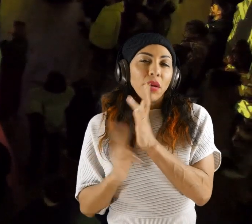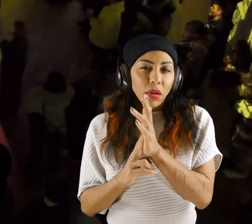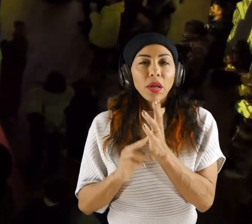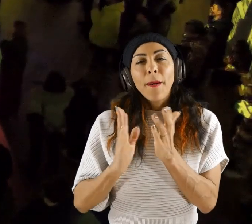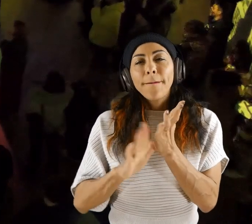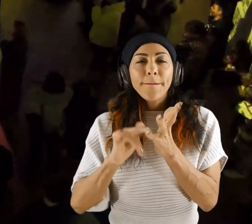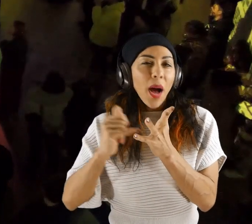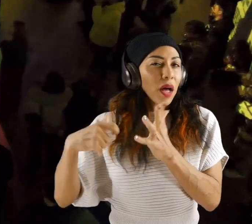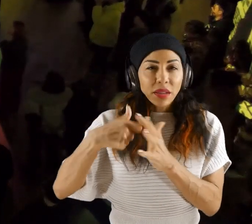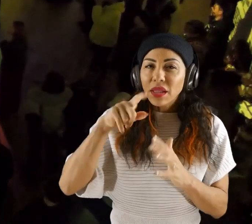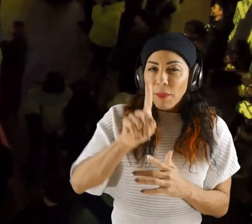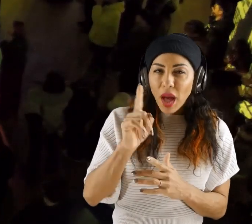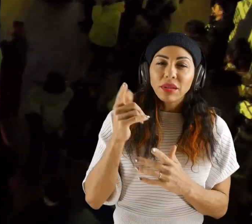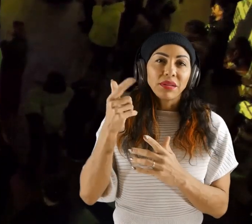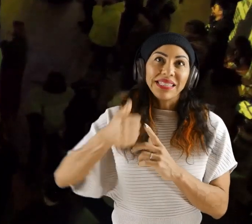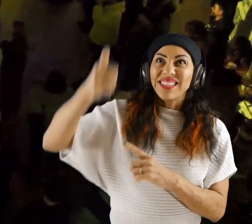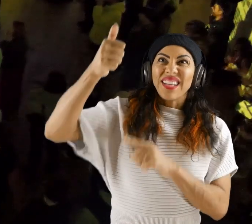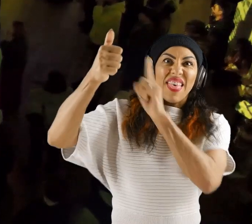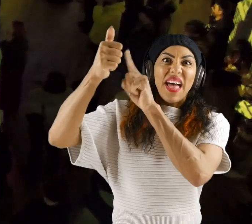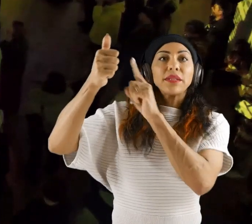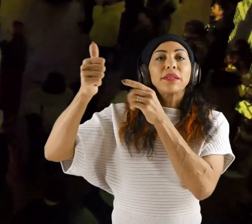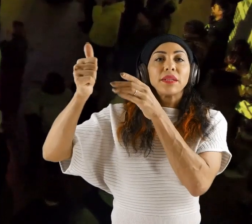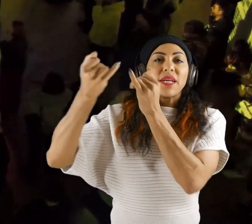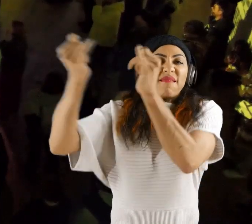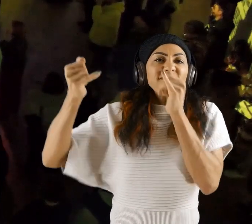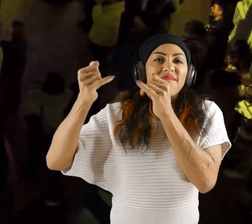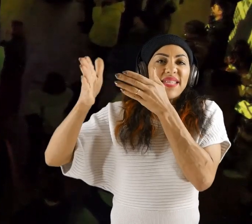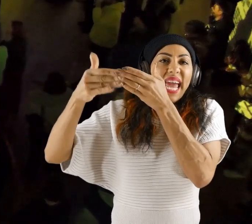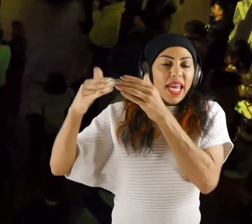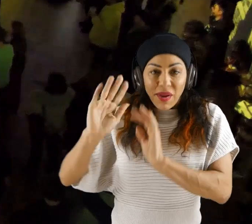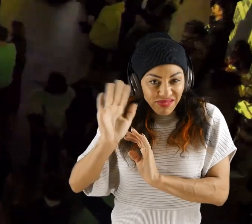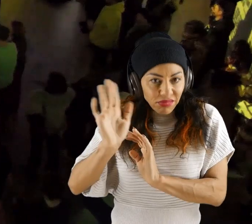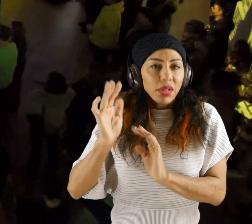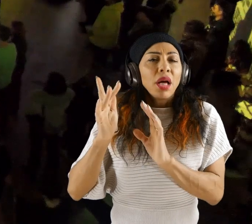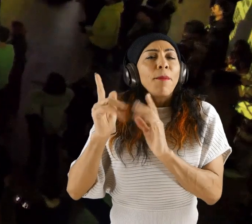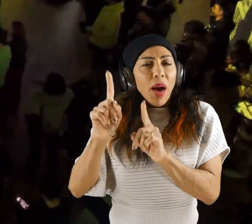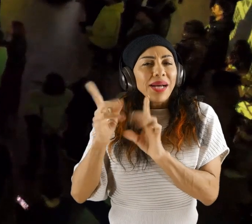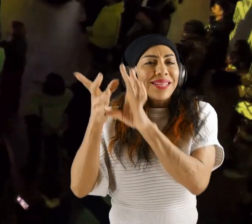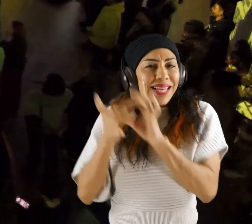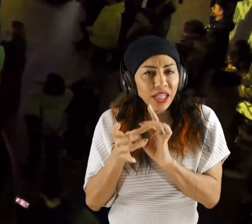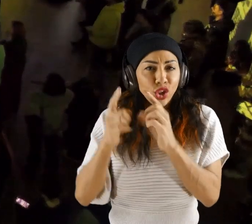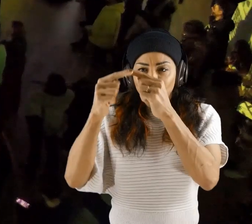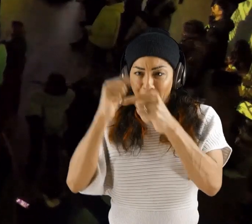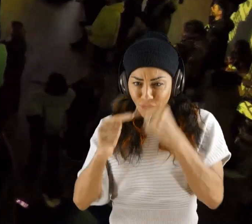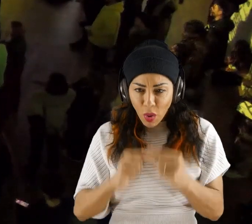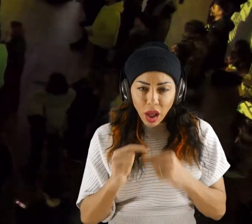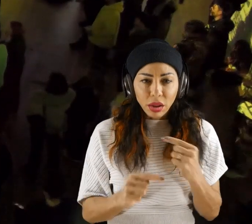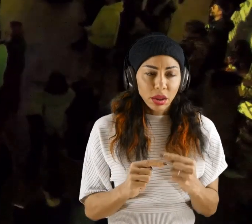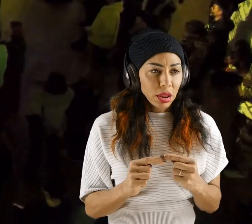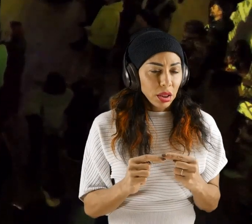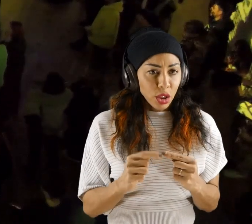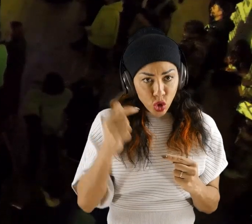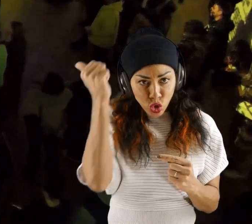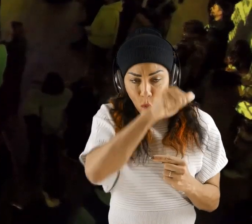to everyone. It's like, okay, like you said about knowledge, sharing ideas, beats, music, vibes, whatever it